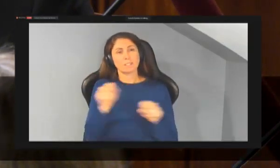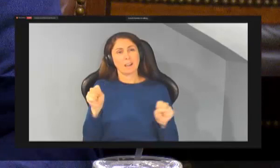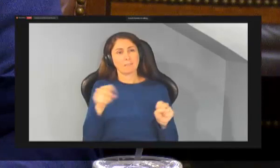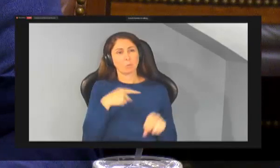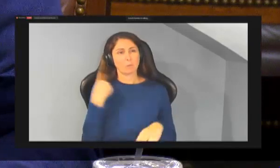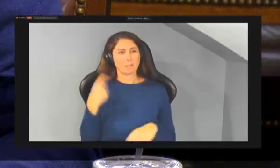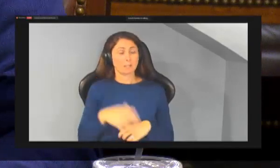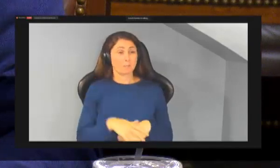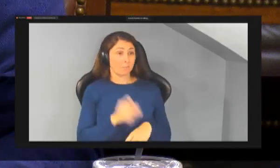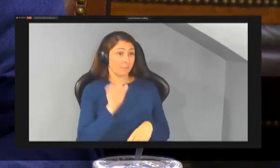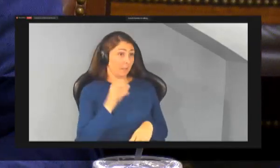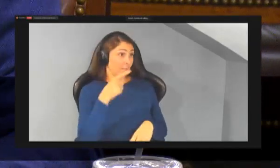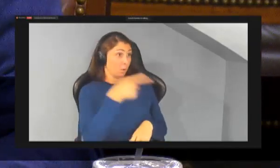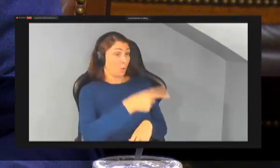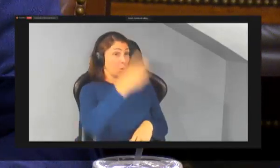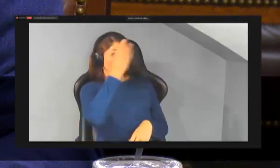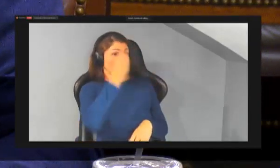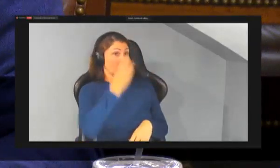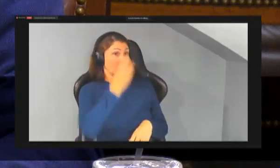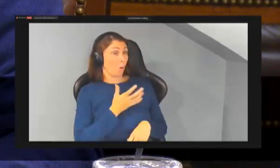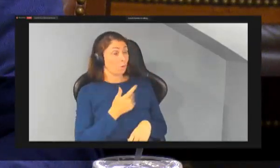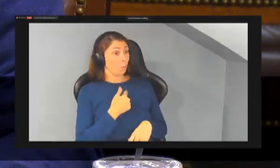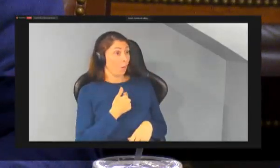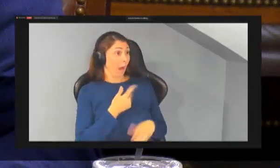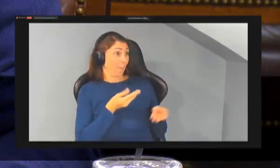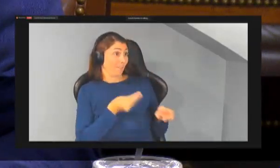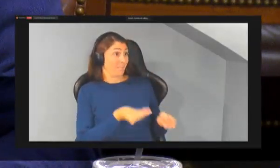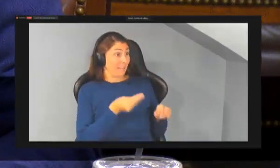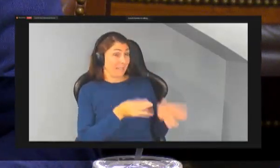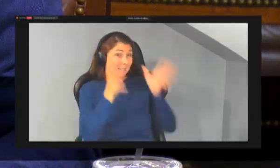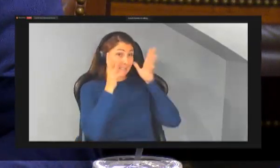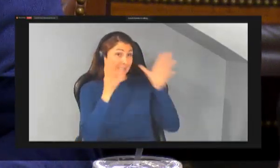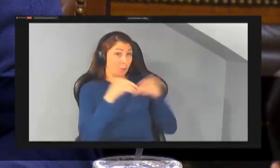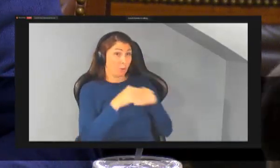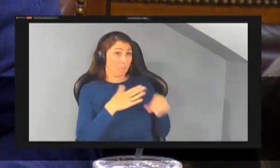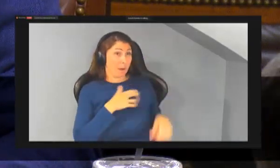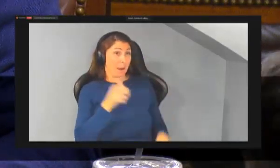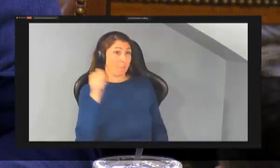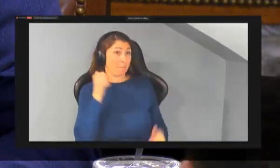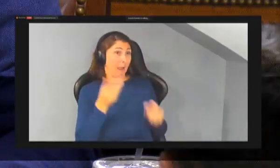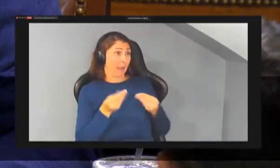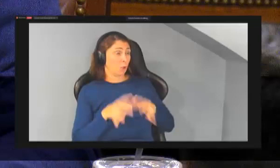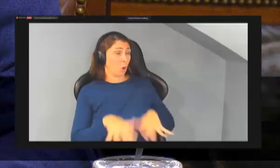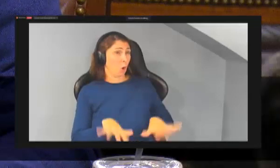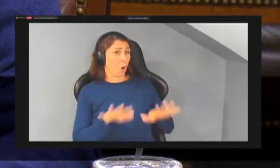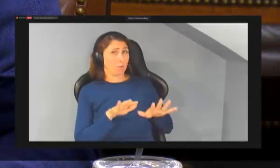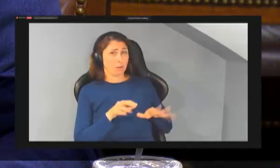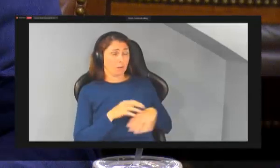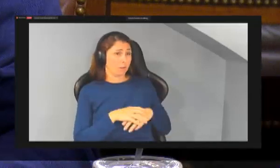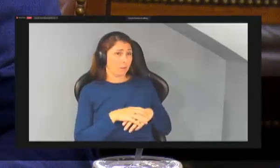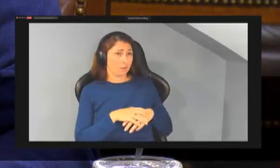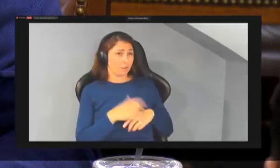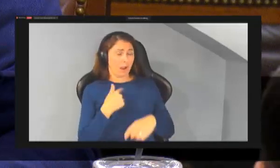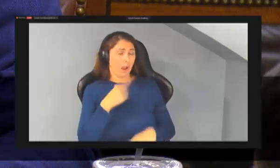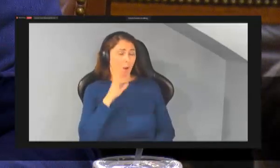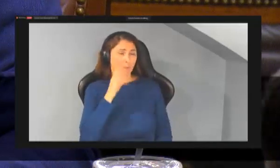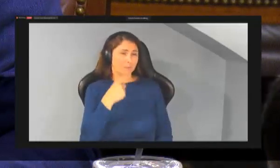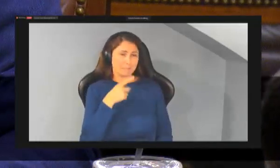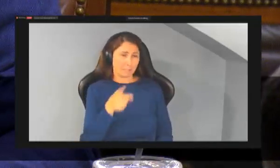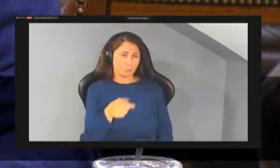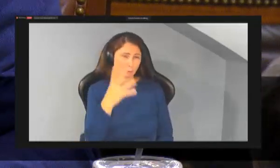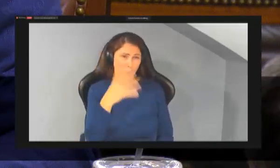the day would come where I'm feeding deer in my backyard on Wenzel Avenue, I would have said you're crazy.